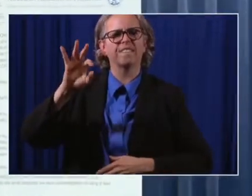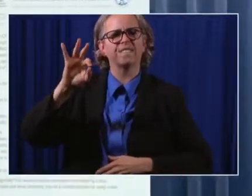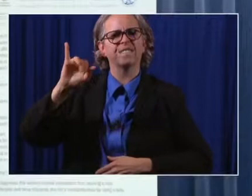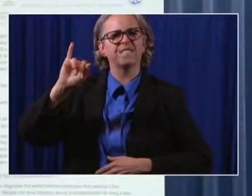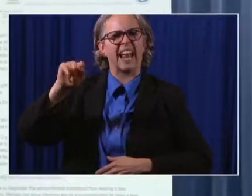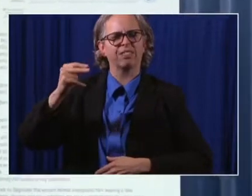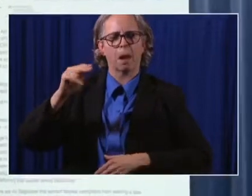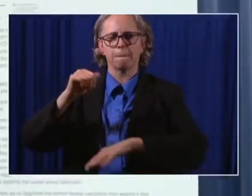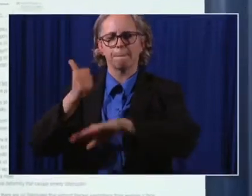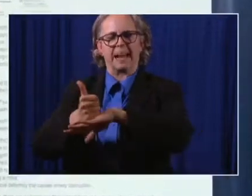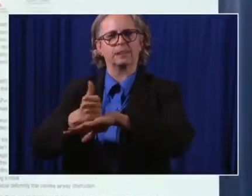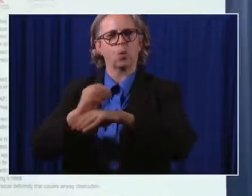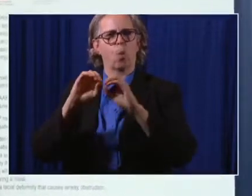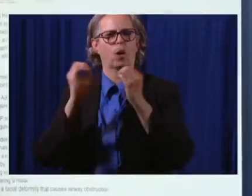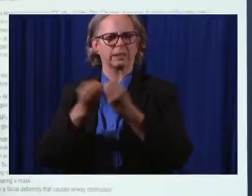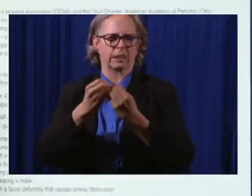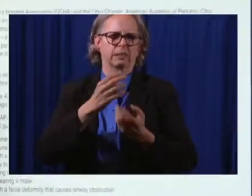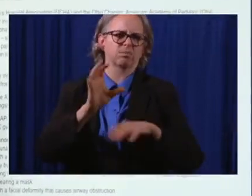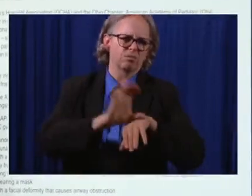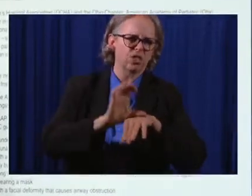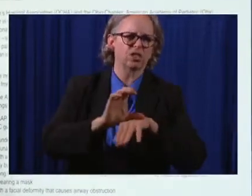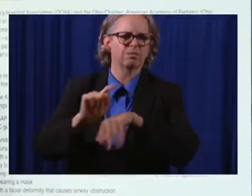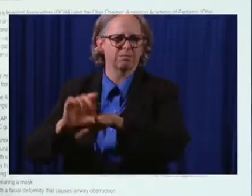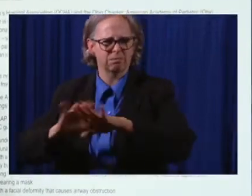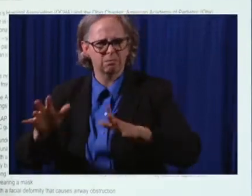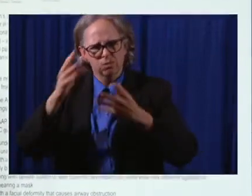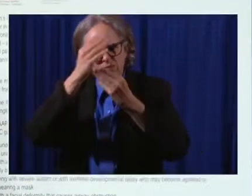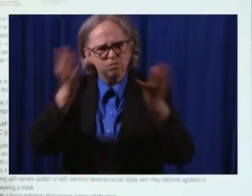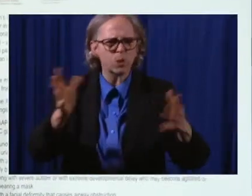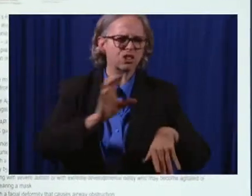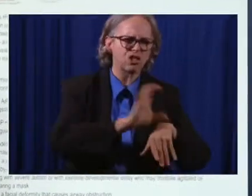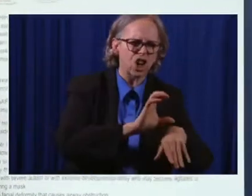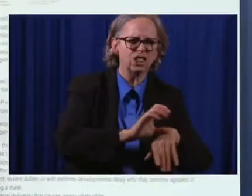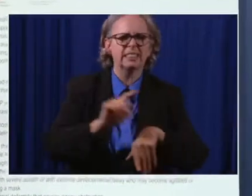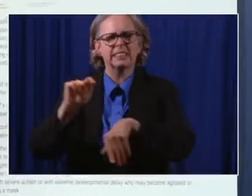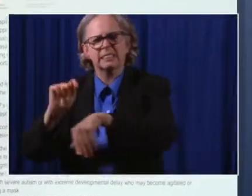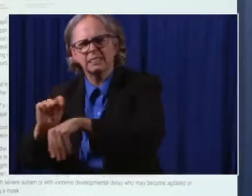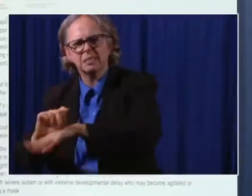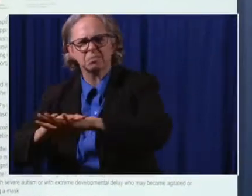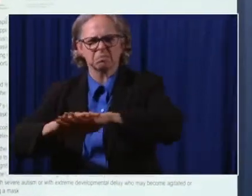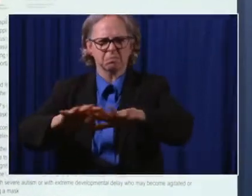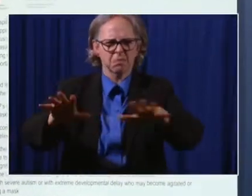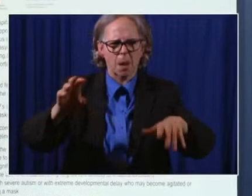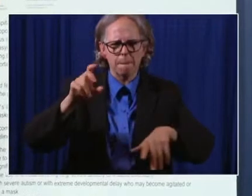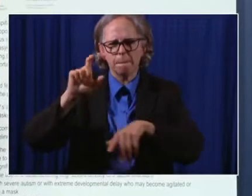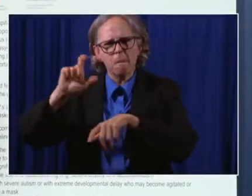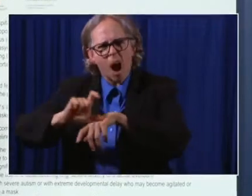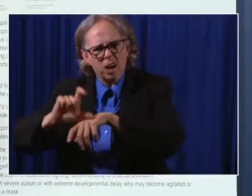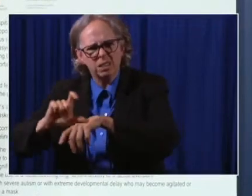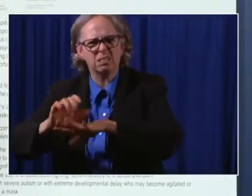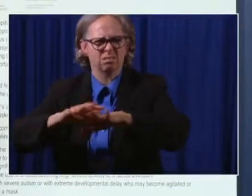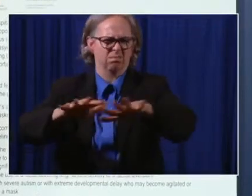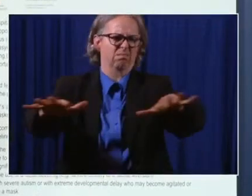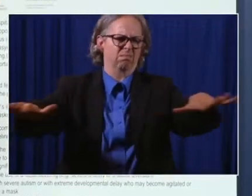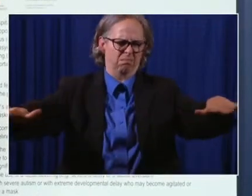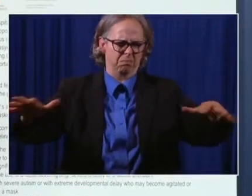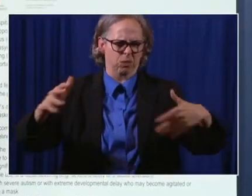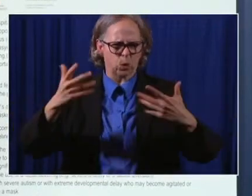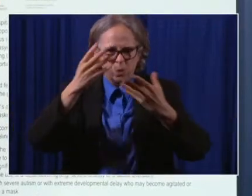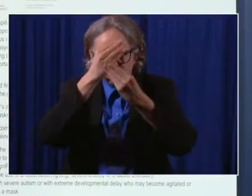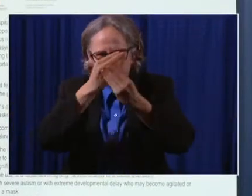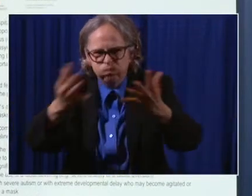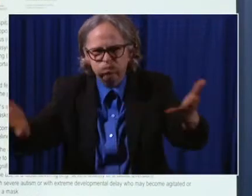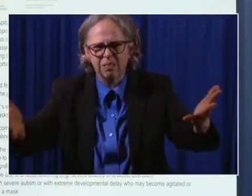our synagogues, our mosques, to share ways to better protect those who worship there. Now, this